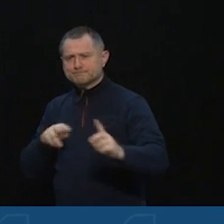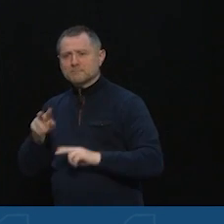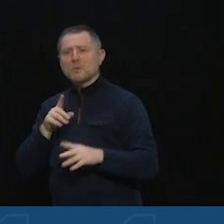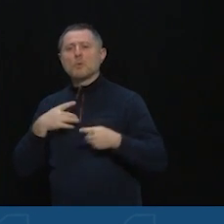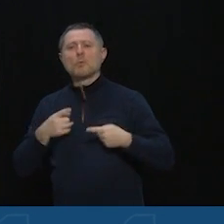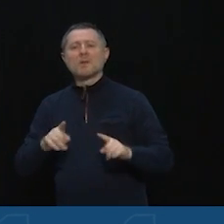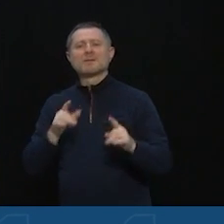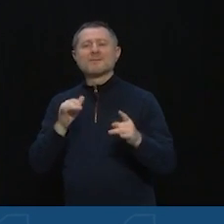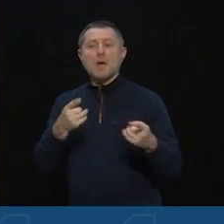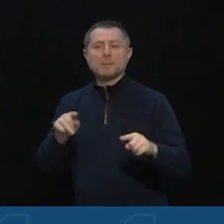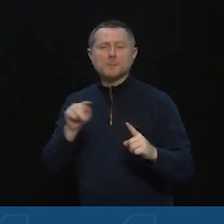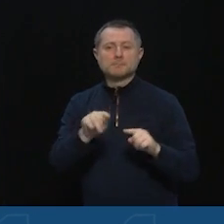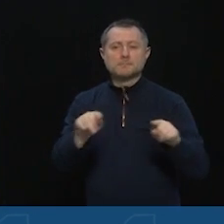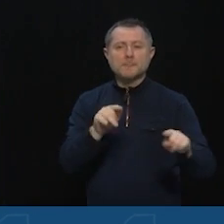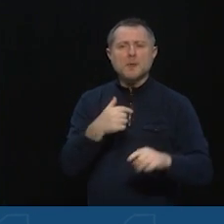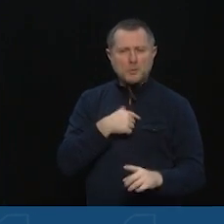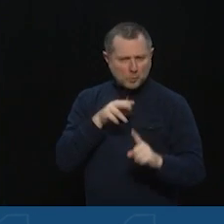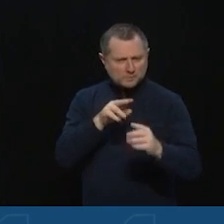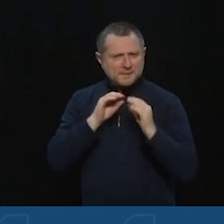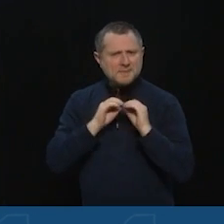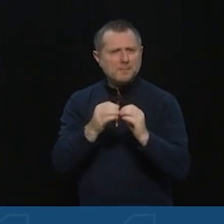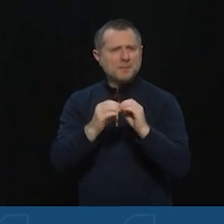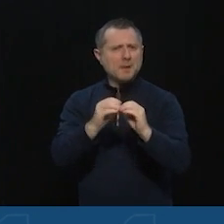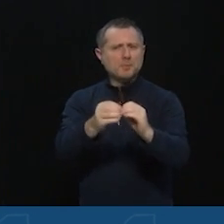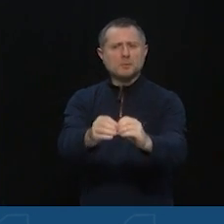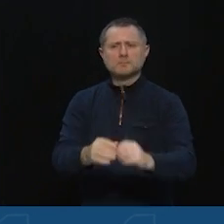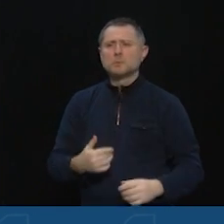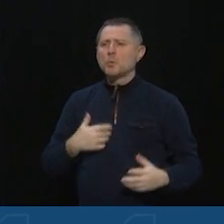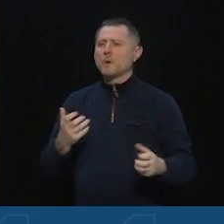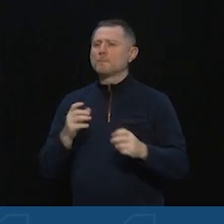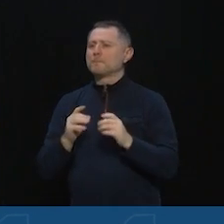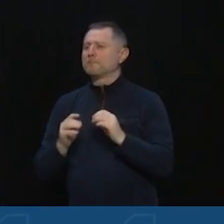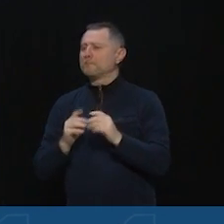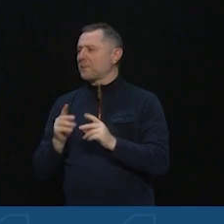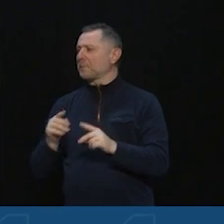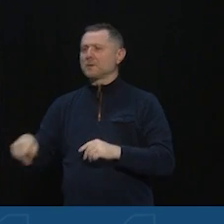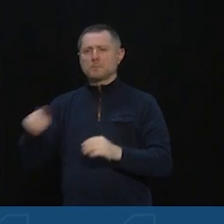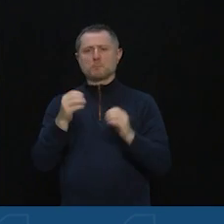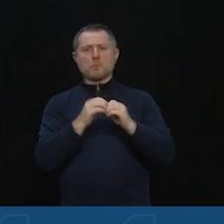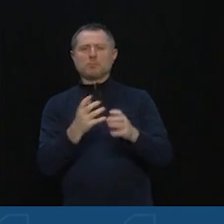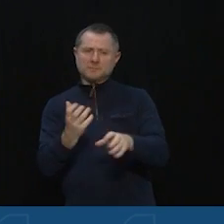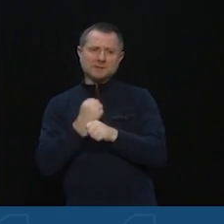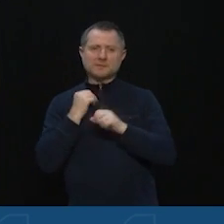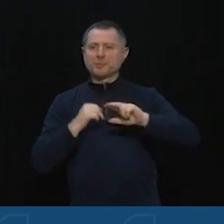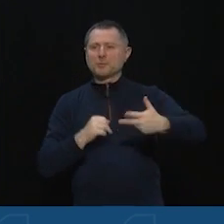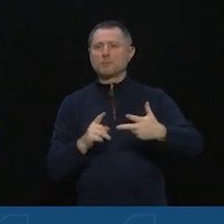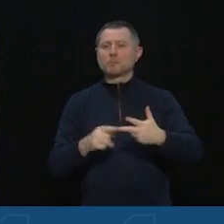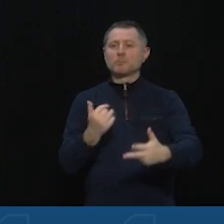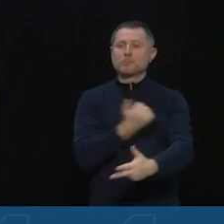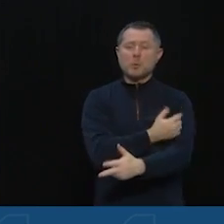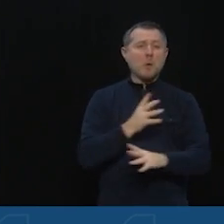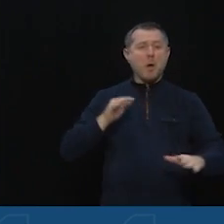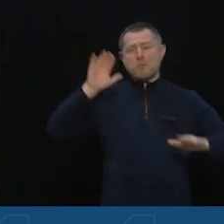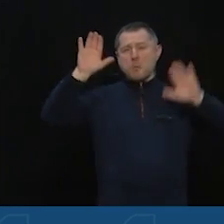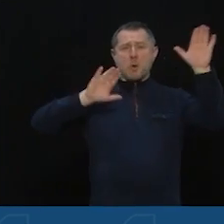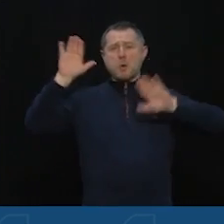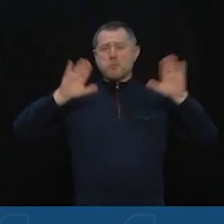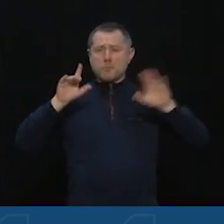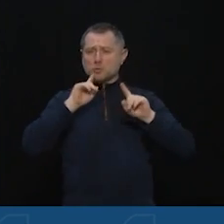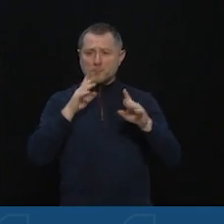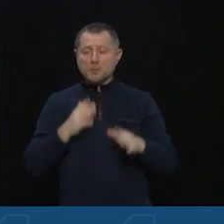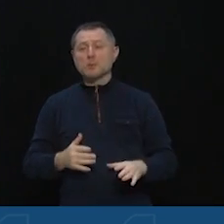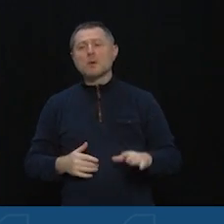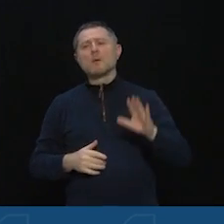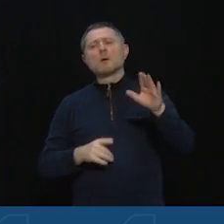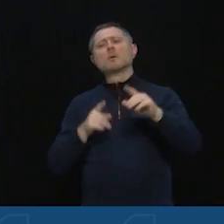yes, we're watching this number, and we do want to get more people boosted, actually. Is it time to spend $1 million for the Buffalo Bills Stadium